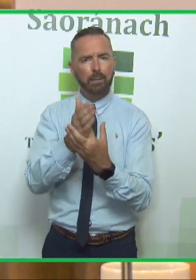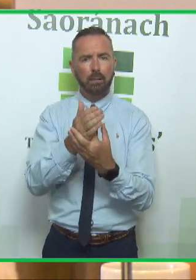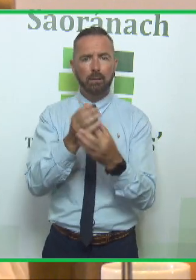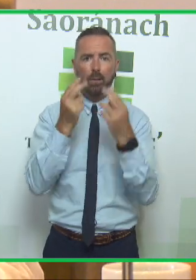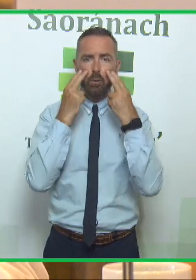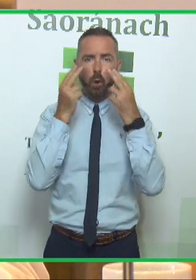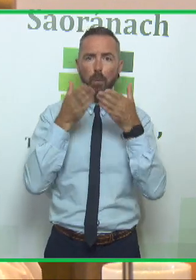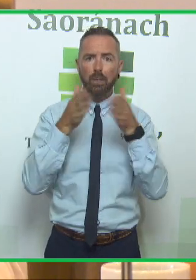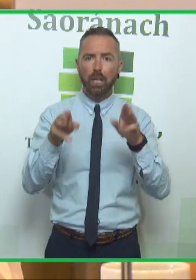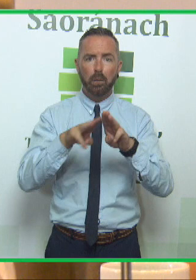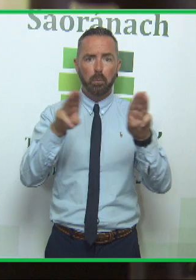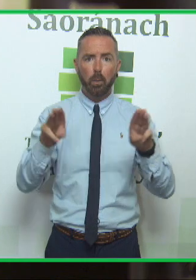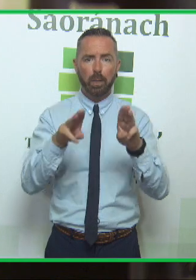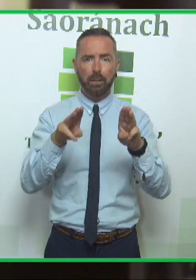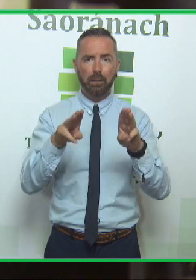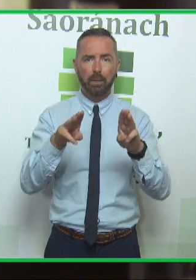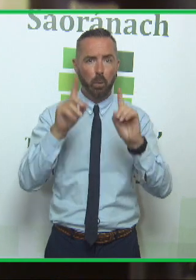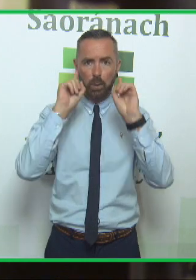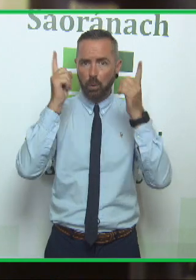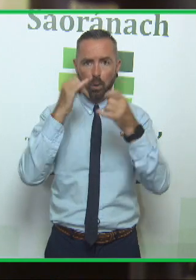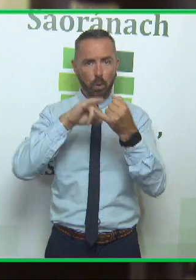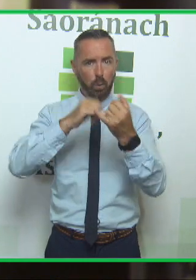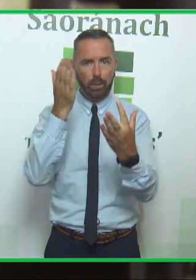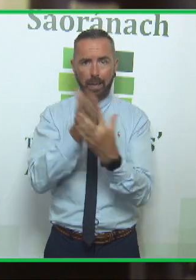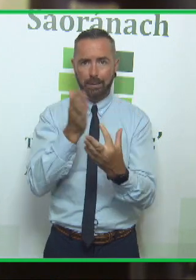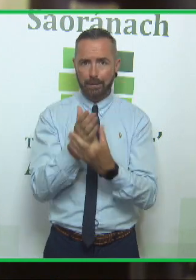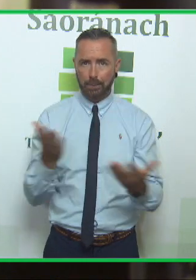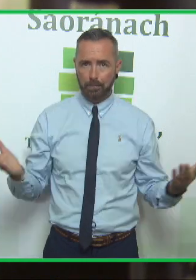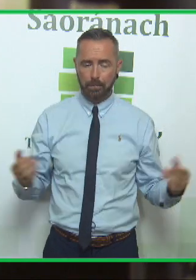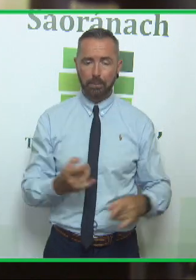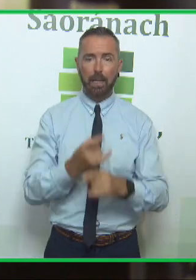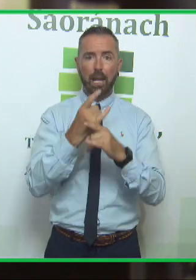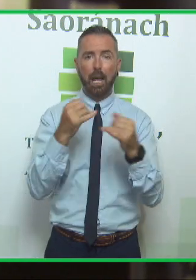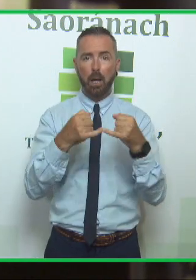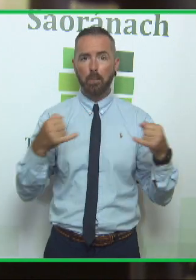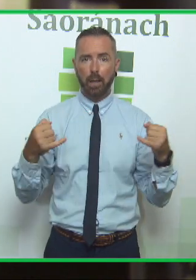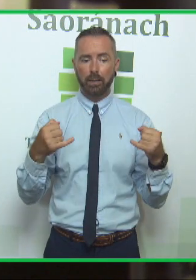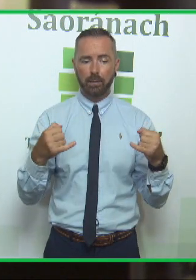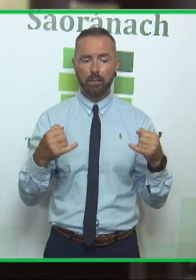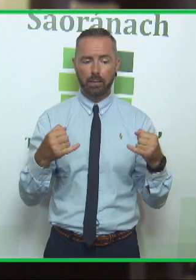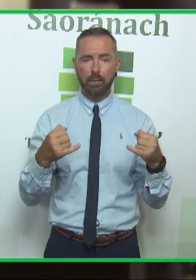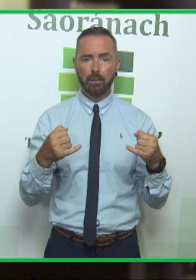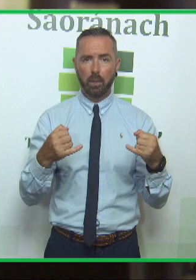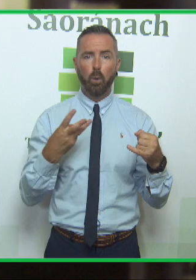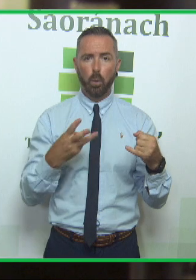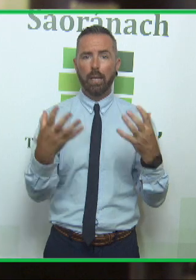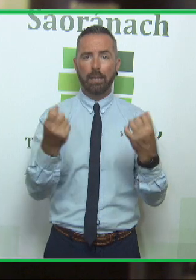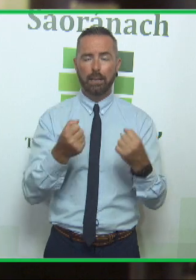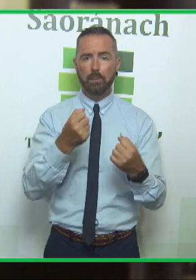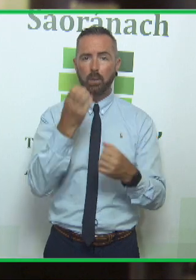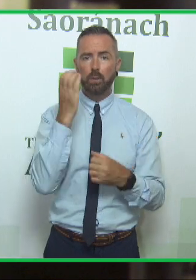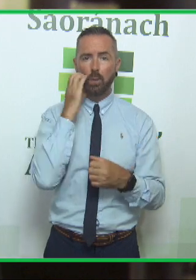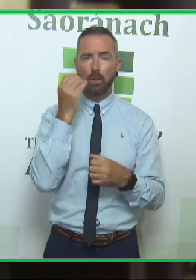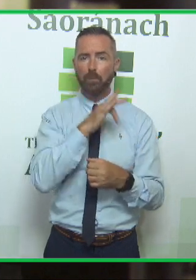know it then? Absolutely, and as I said, the helpline do take calls from family members. That's one of the big calls it